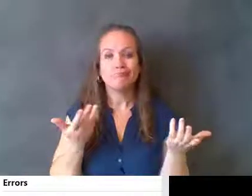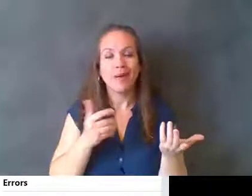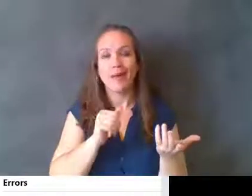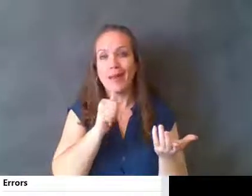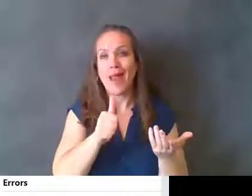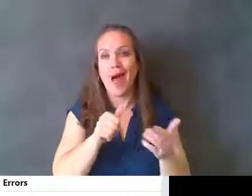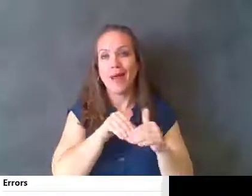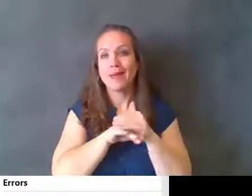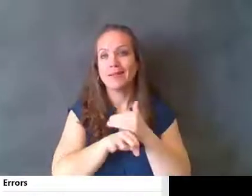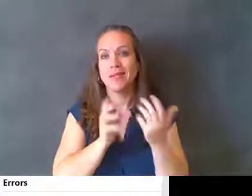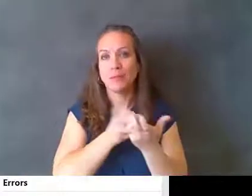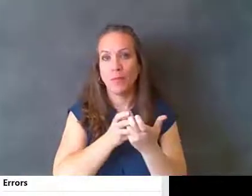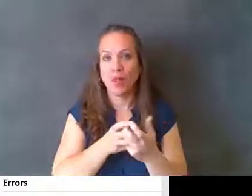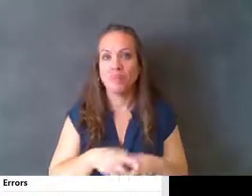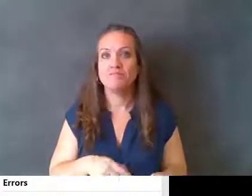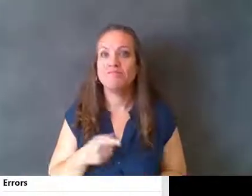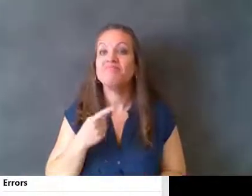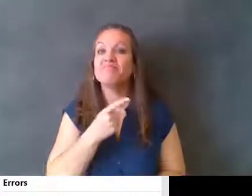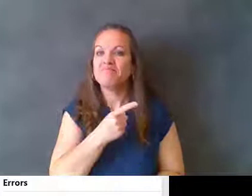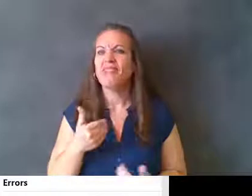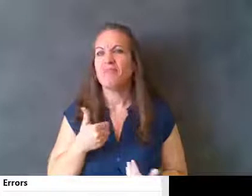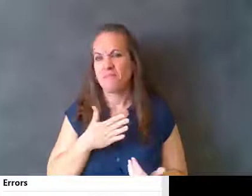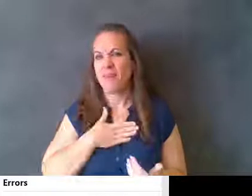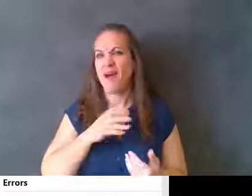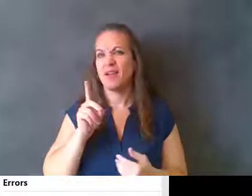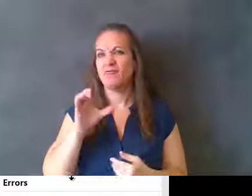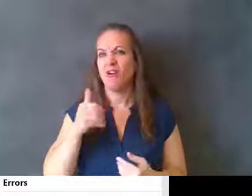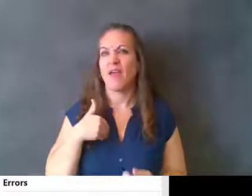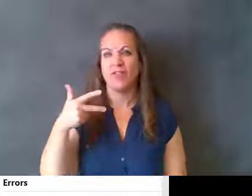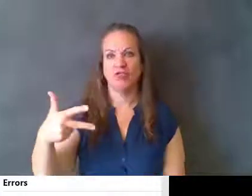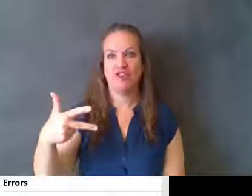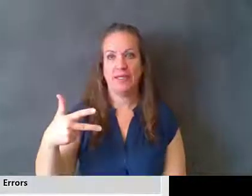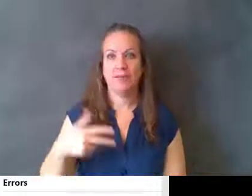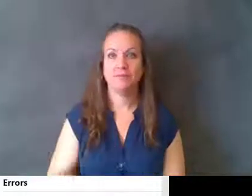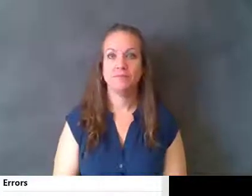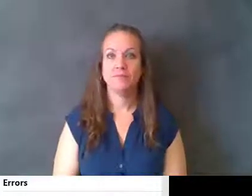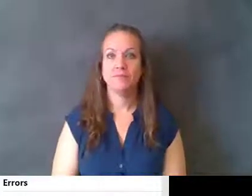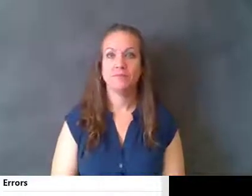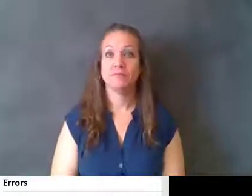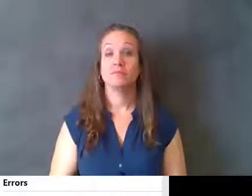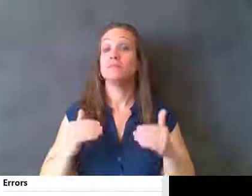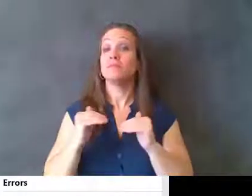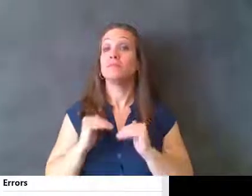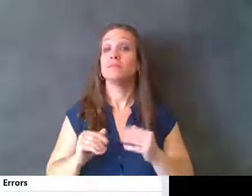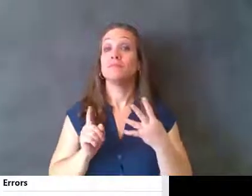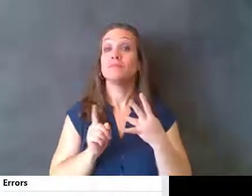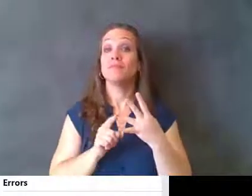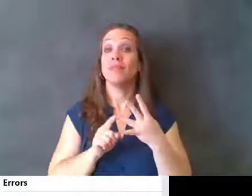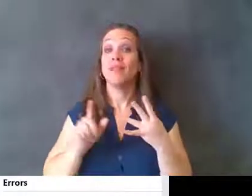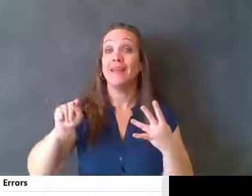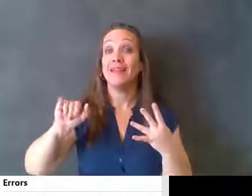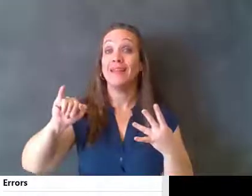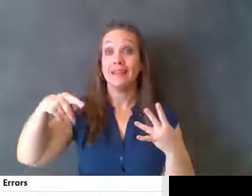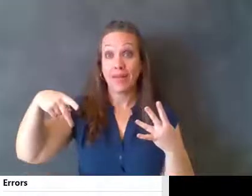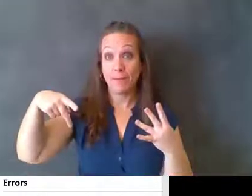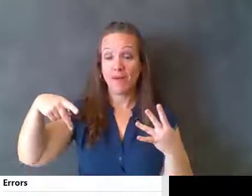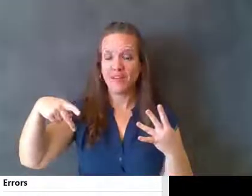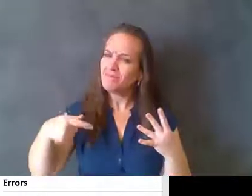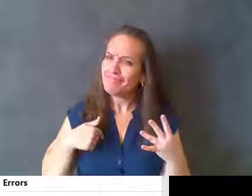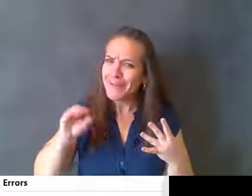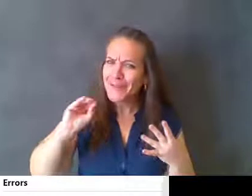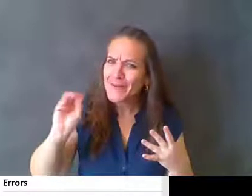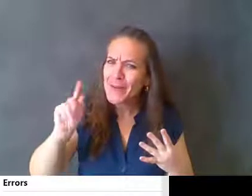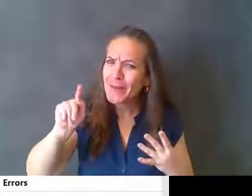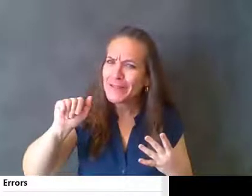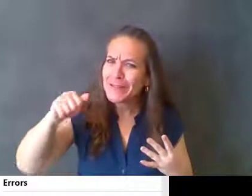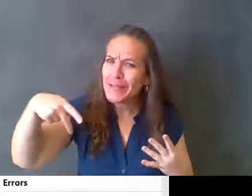to read text contrast. And a tip, I don't have any tips on my accessibility results here, but if you have